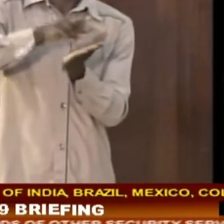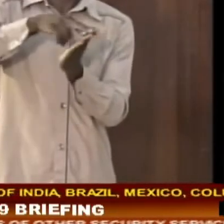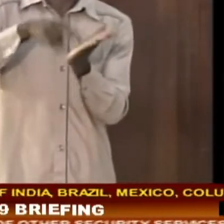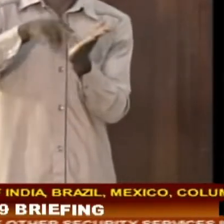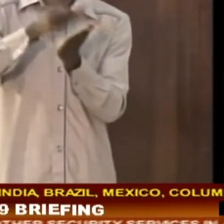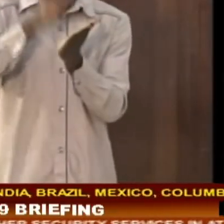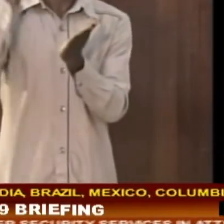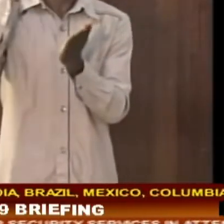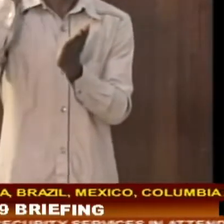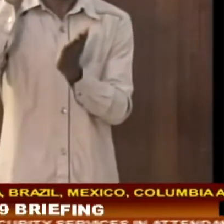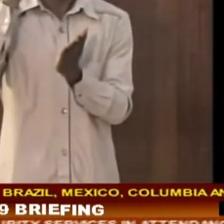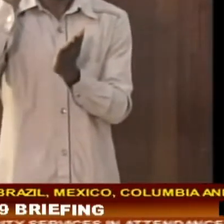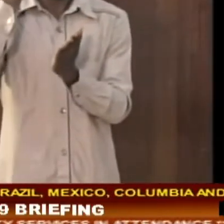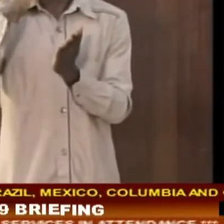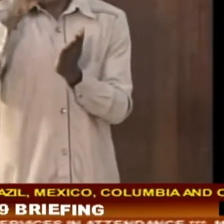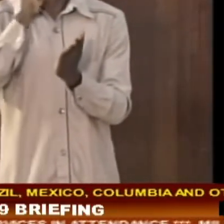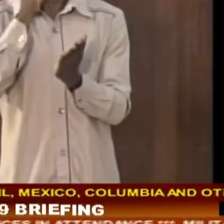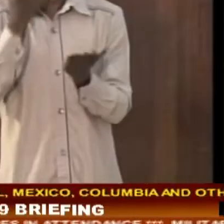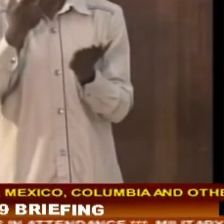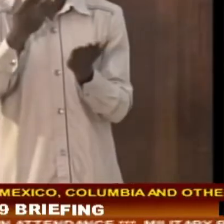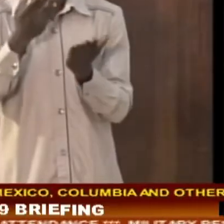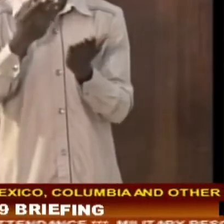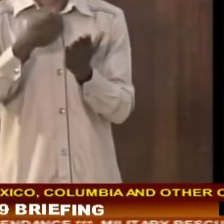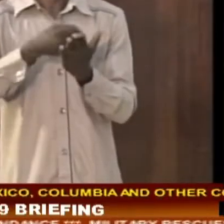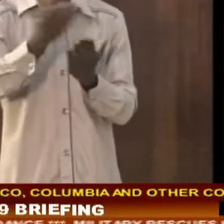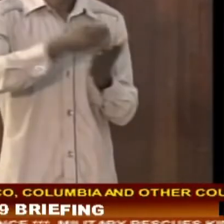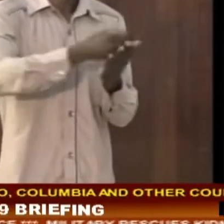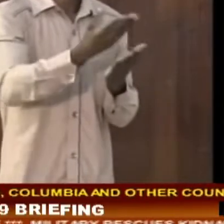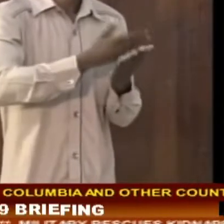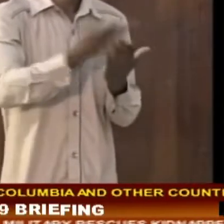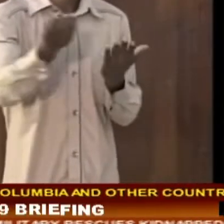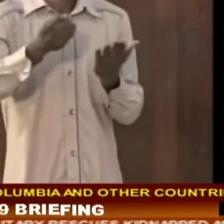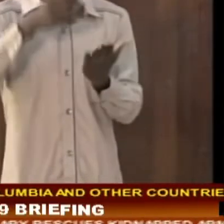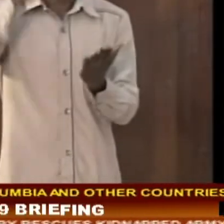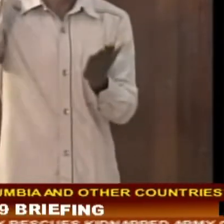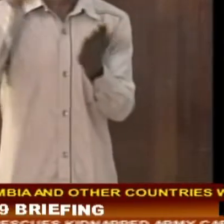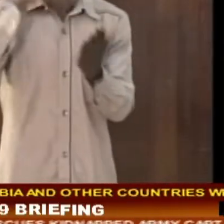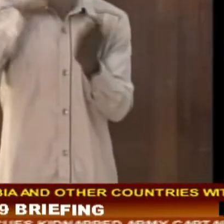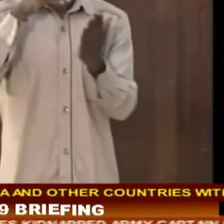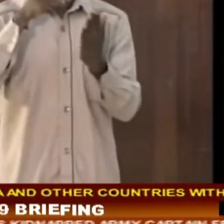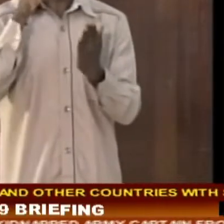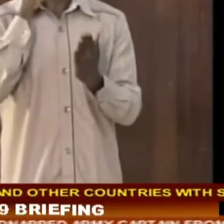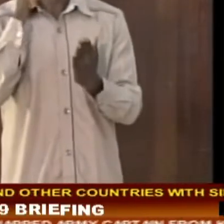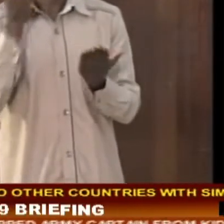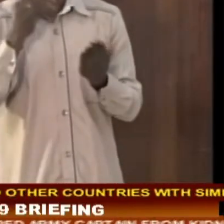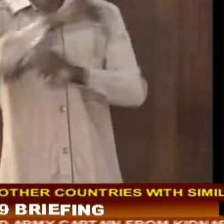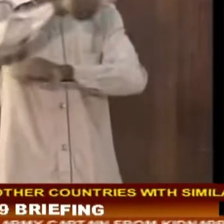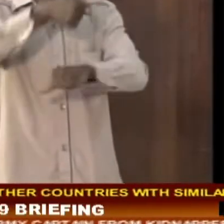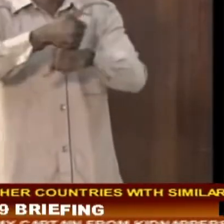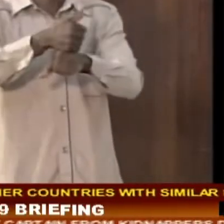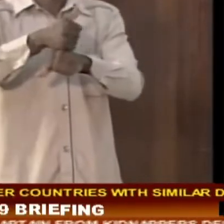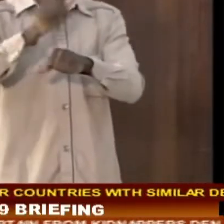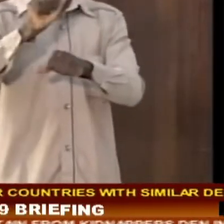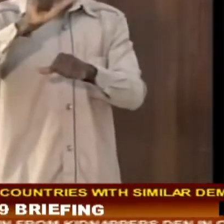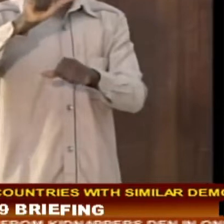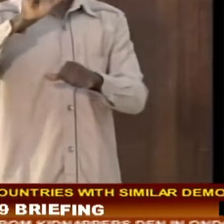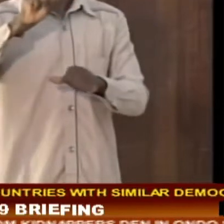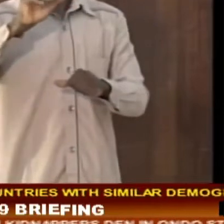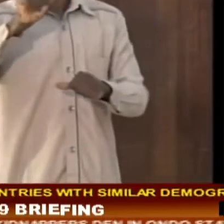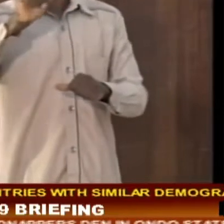federal government of Nigeria have expended about 15 billion n to establish Al School in Nigeria under